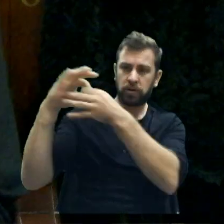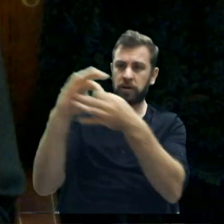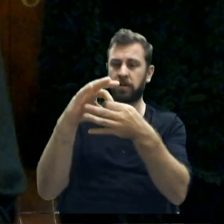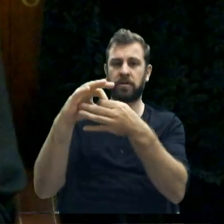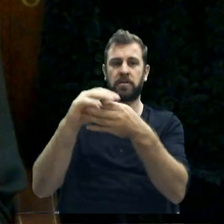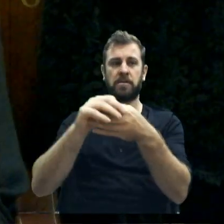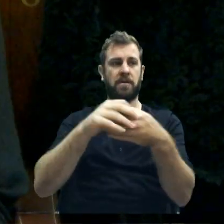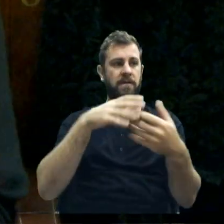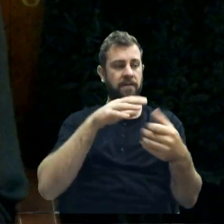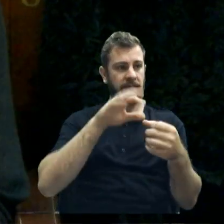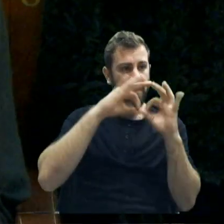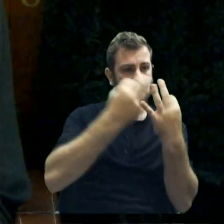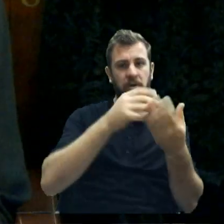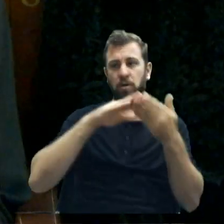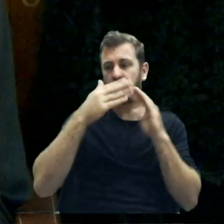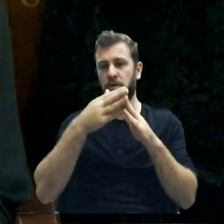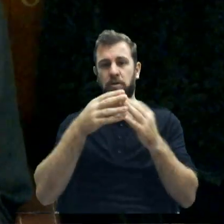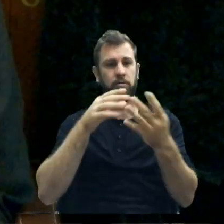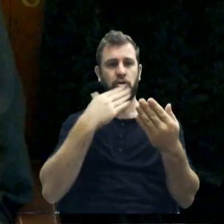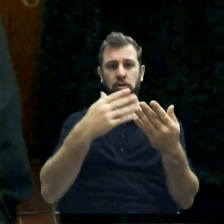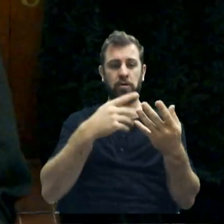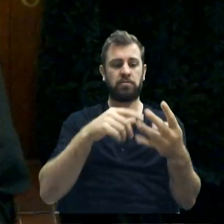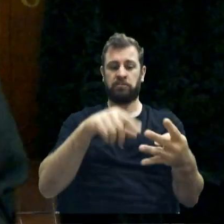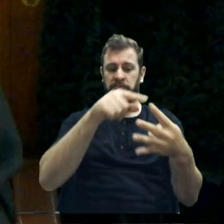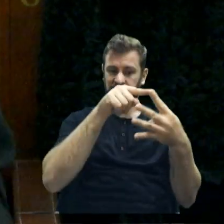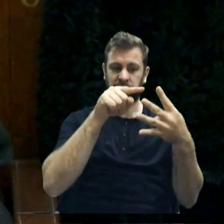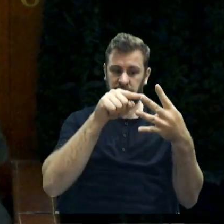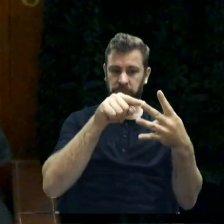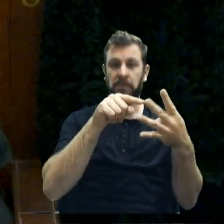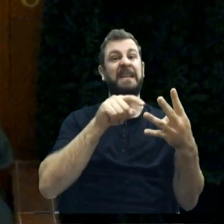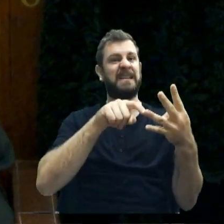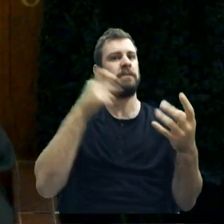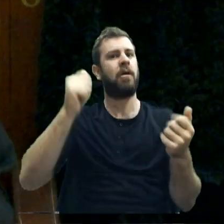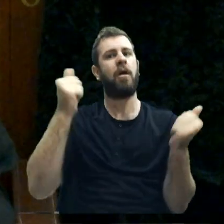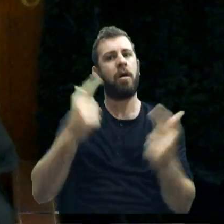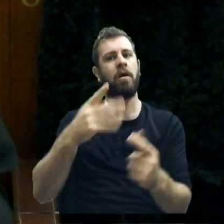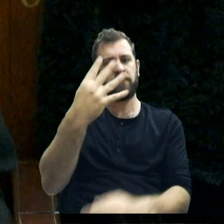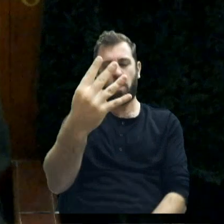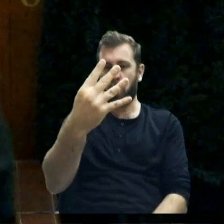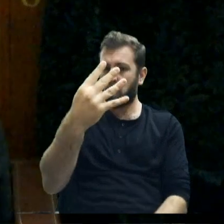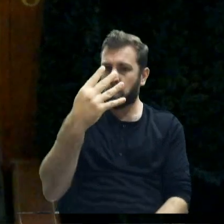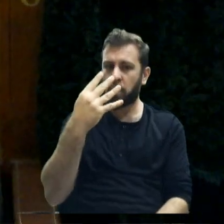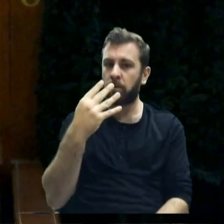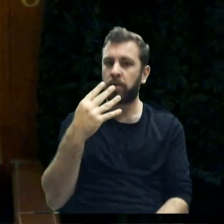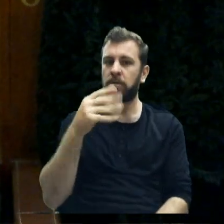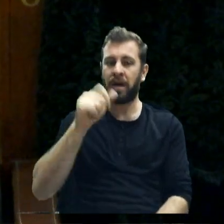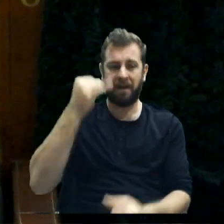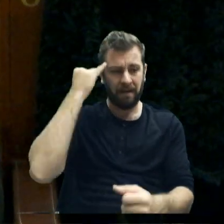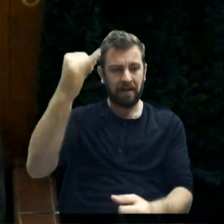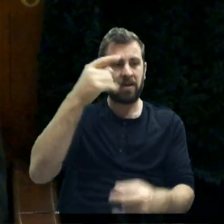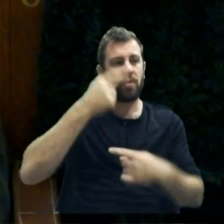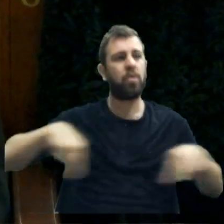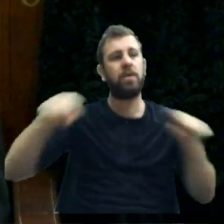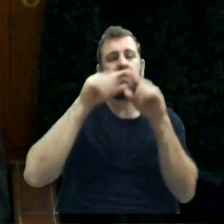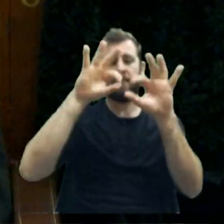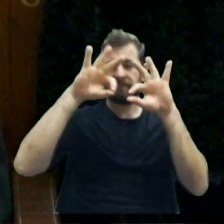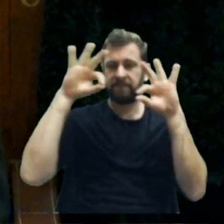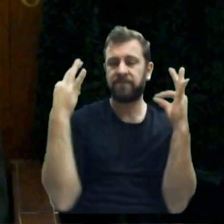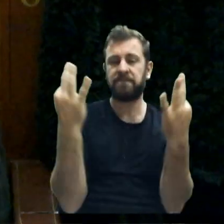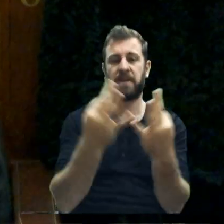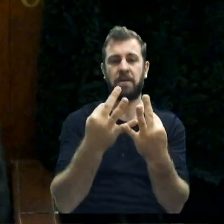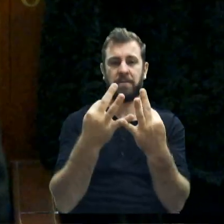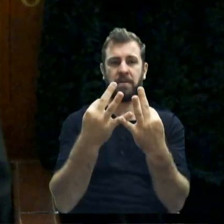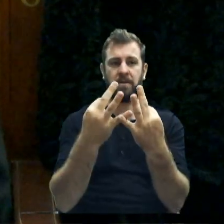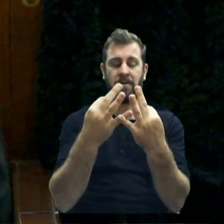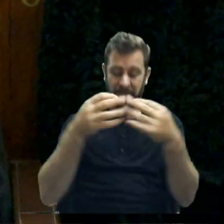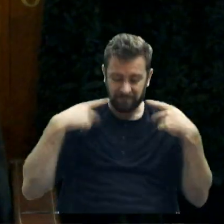community, no. We have to begin to revive this idea that we are a family. The Prophet says, on a